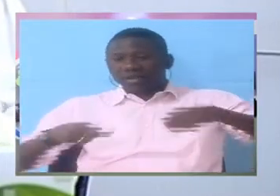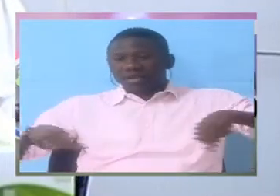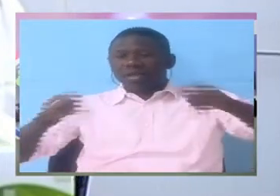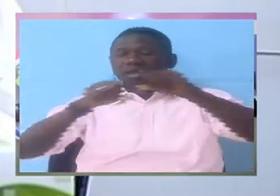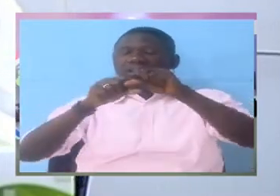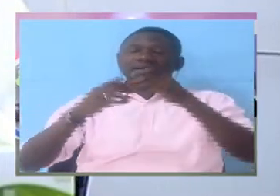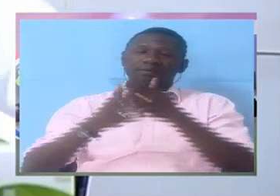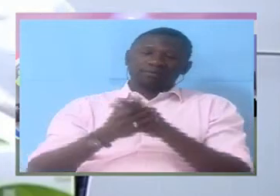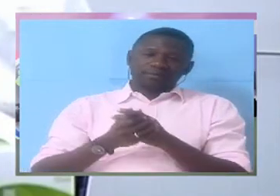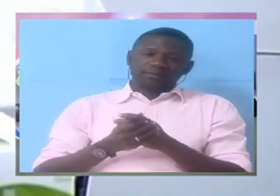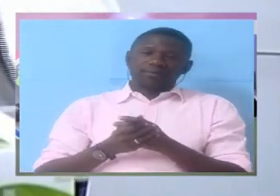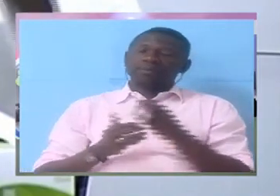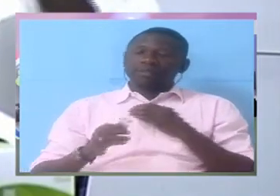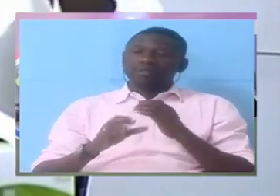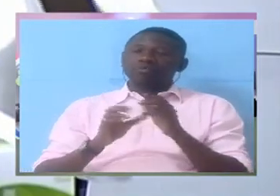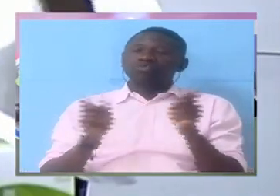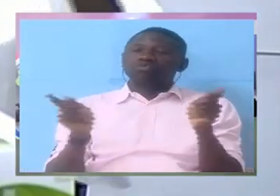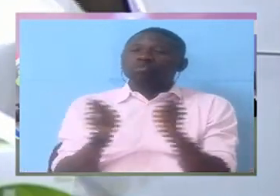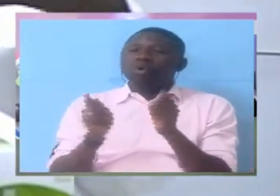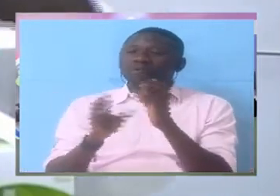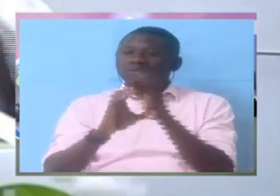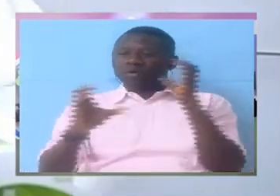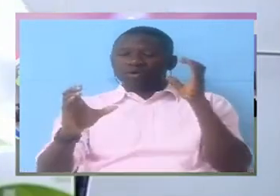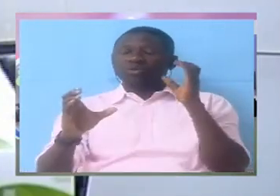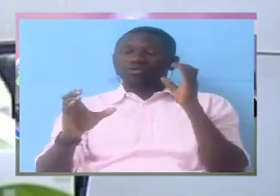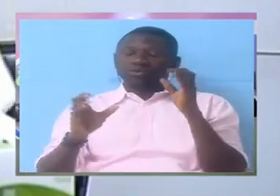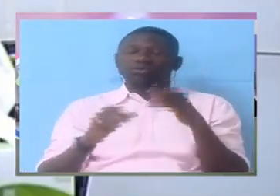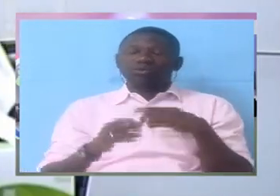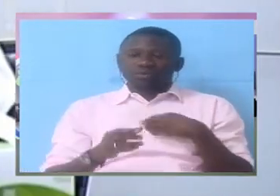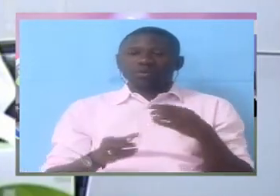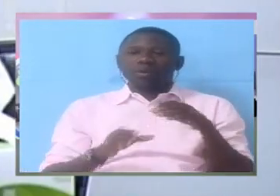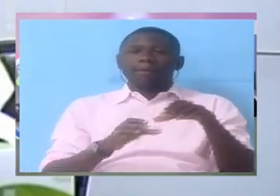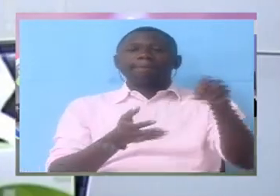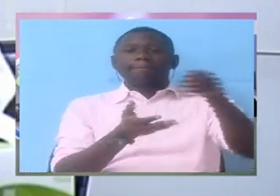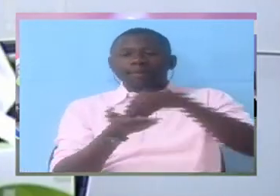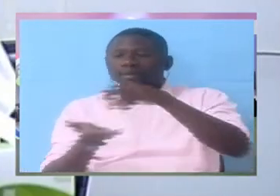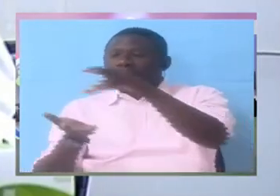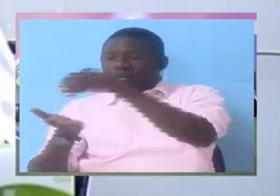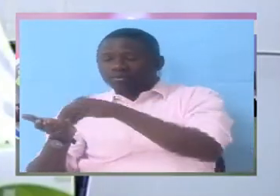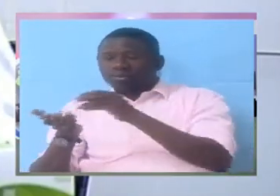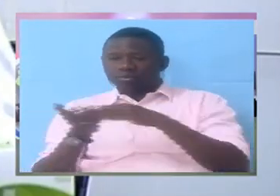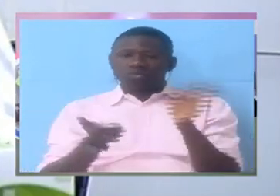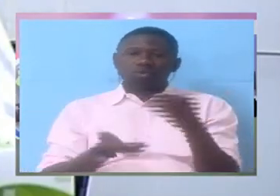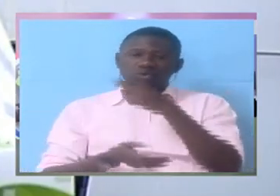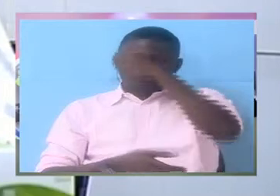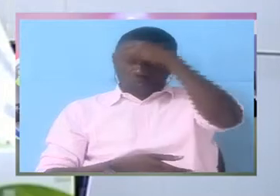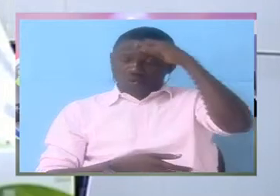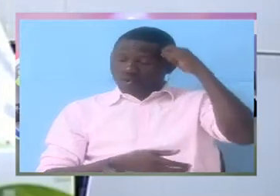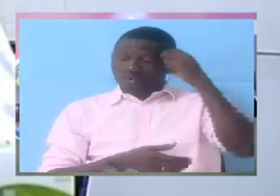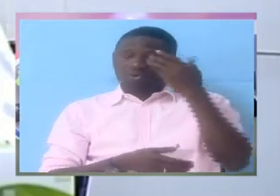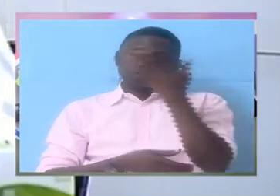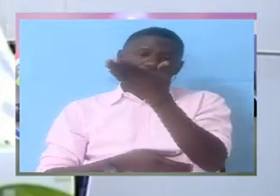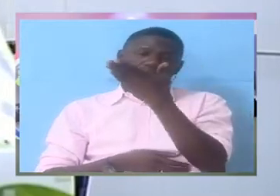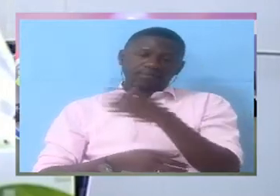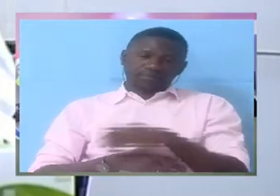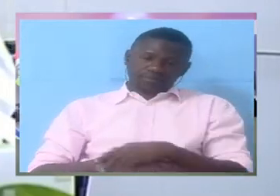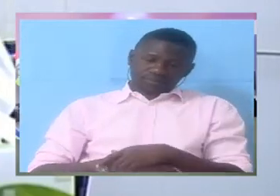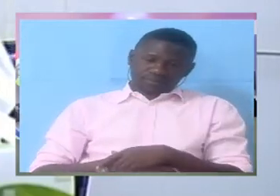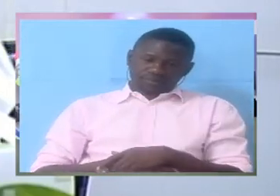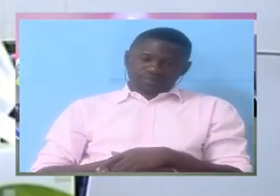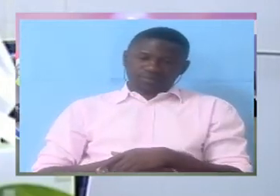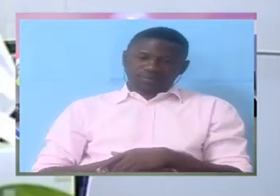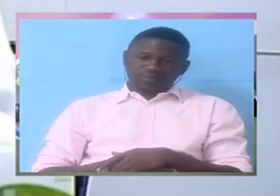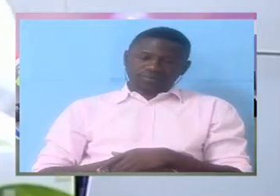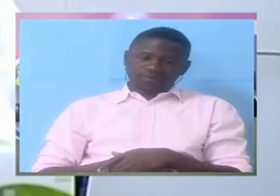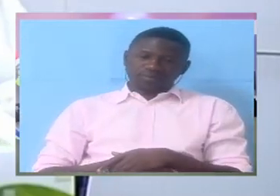The coaster picks them to walk. Yim moto karajang leketa ekling killing ni kabula motoko no kena